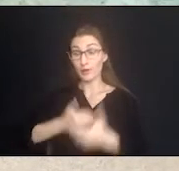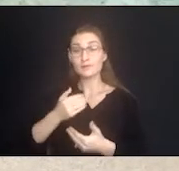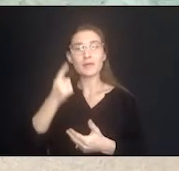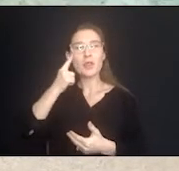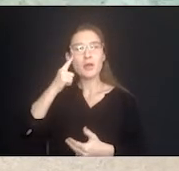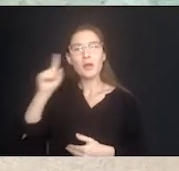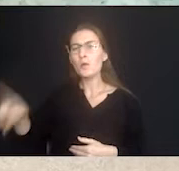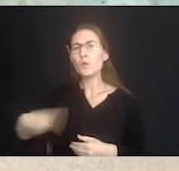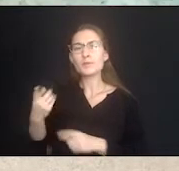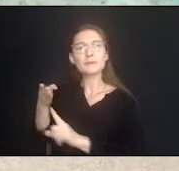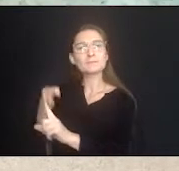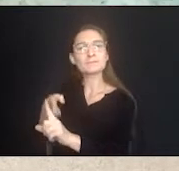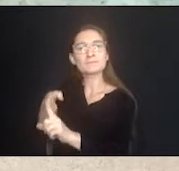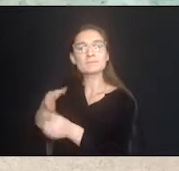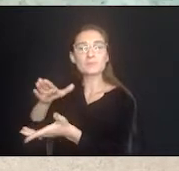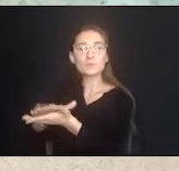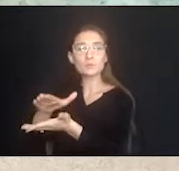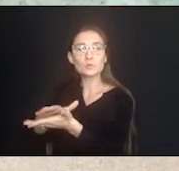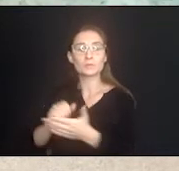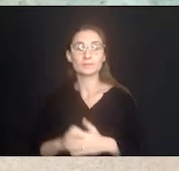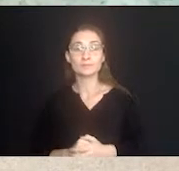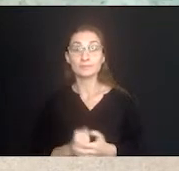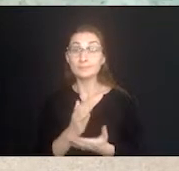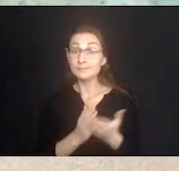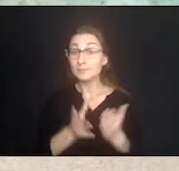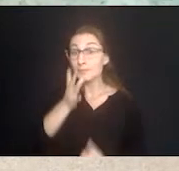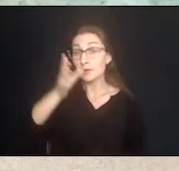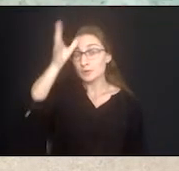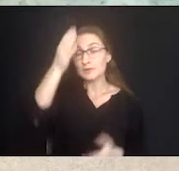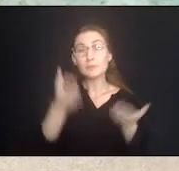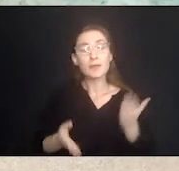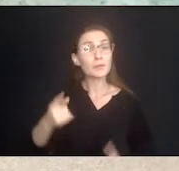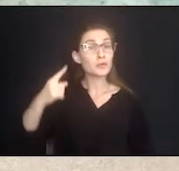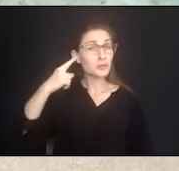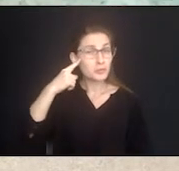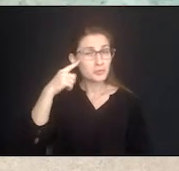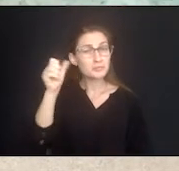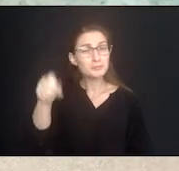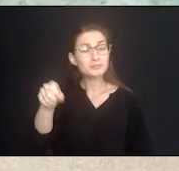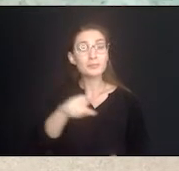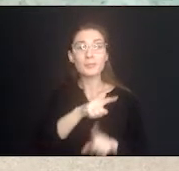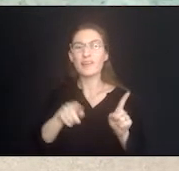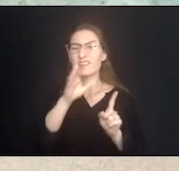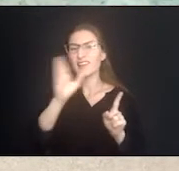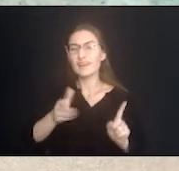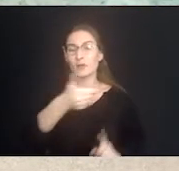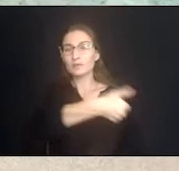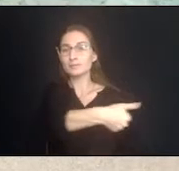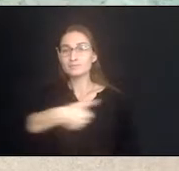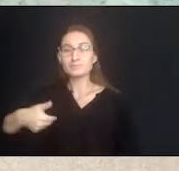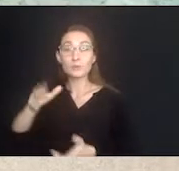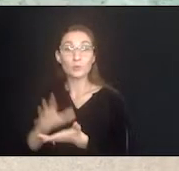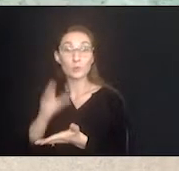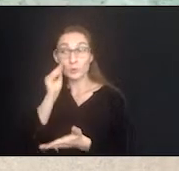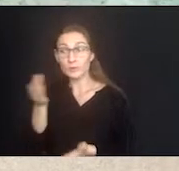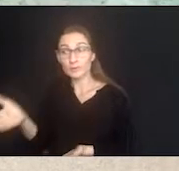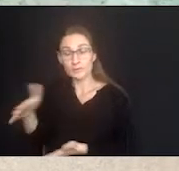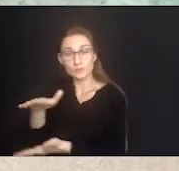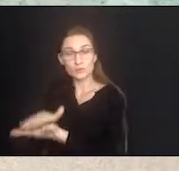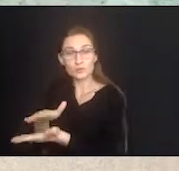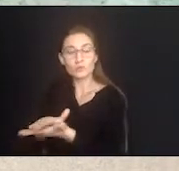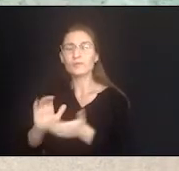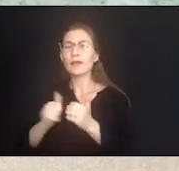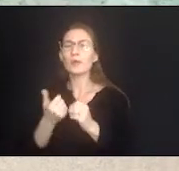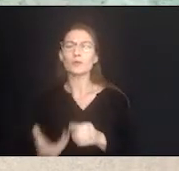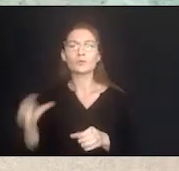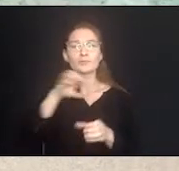behavior support was a process for improving behavior thought to be only used at school. Some parents may have heard of it, but maybe they were never really invited